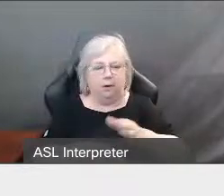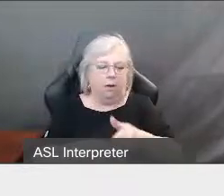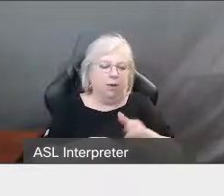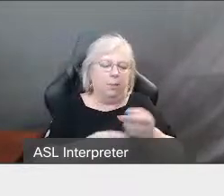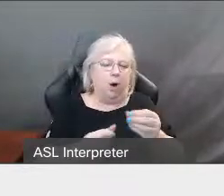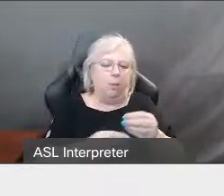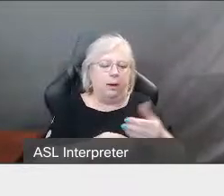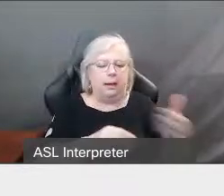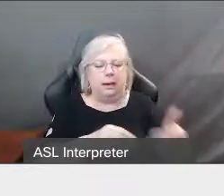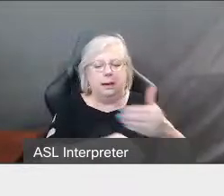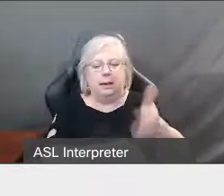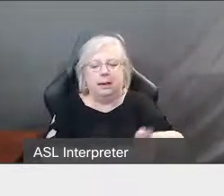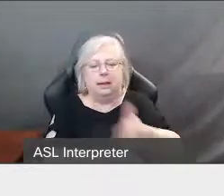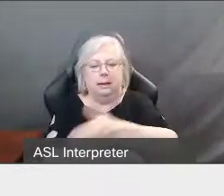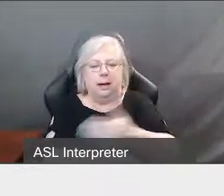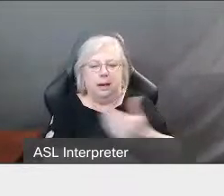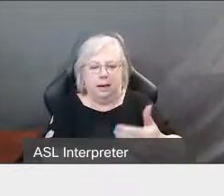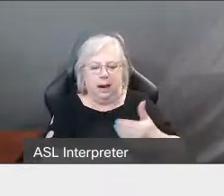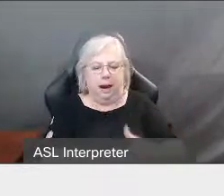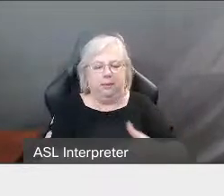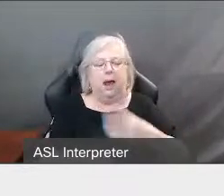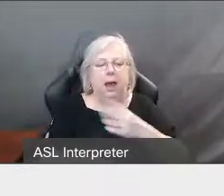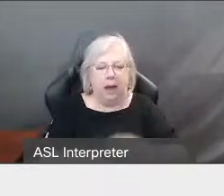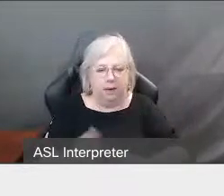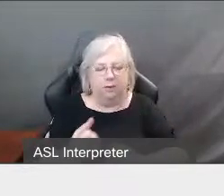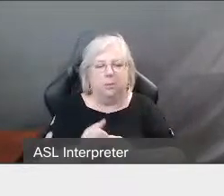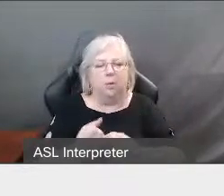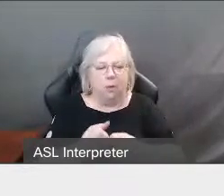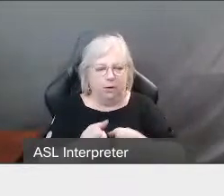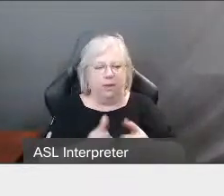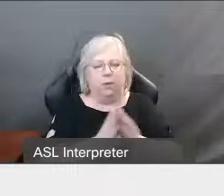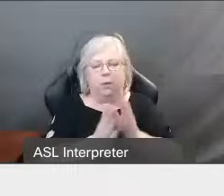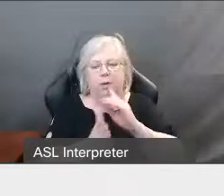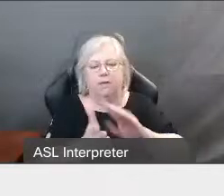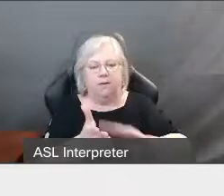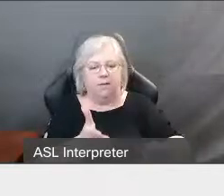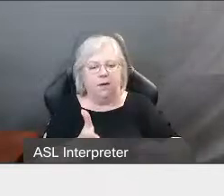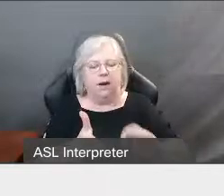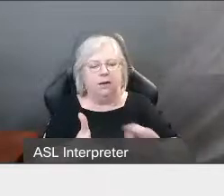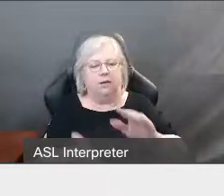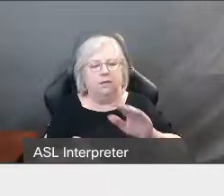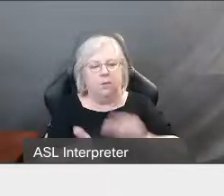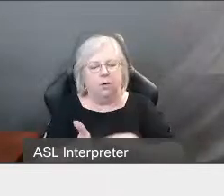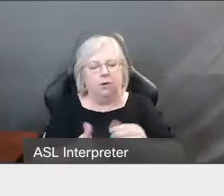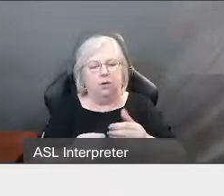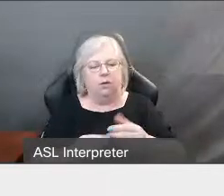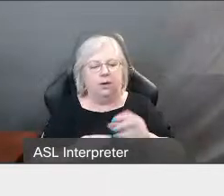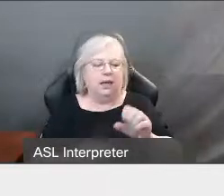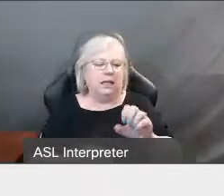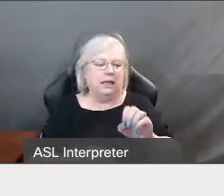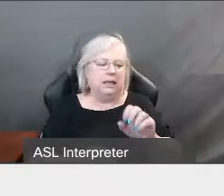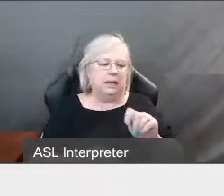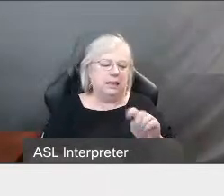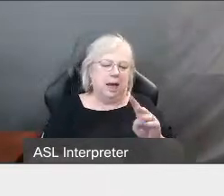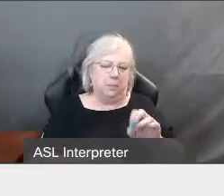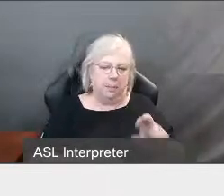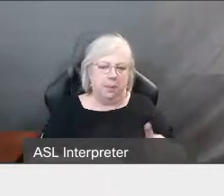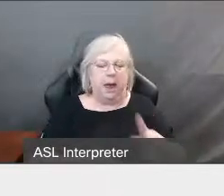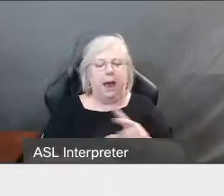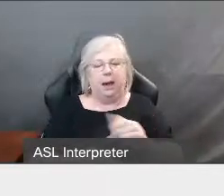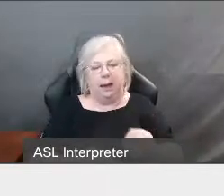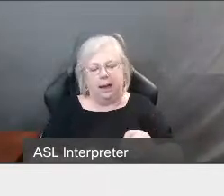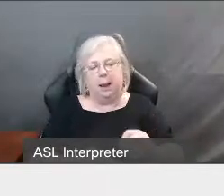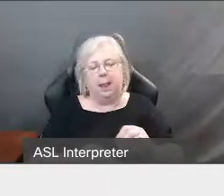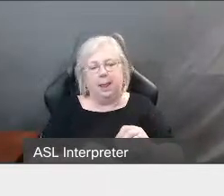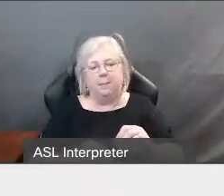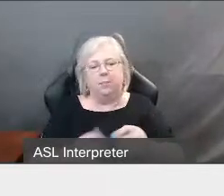CUP and associated setback variance subject to compliance with the comments and conditions outlined in paragraphs D, E, and F, and the staff analysis